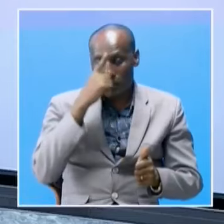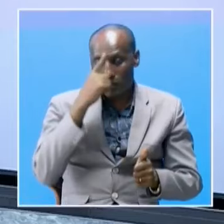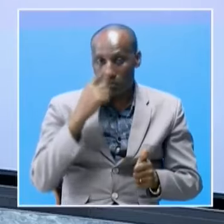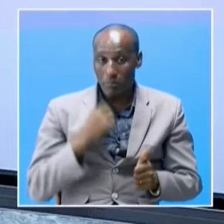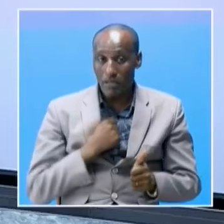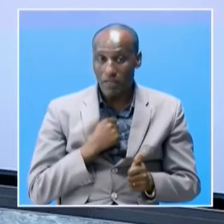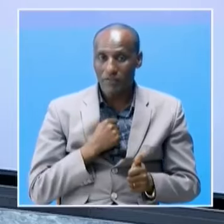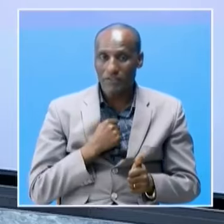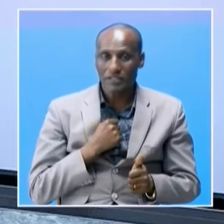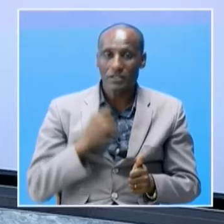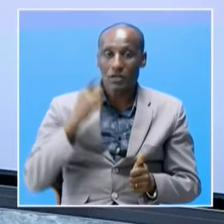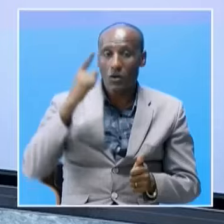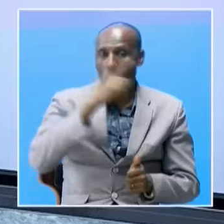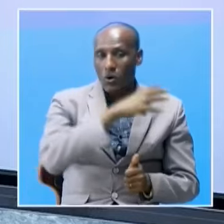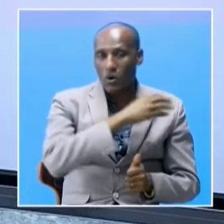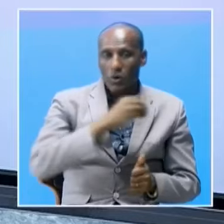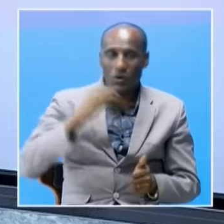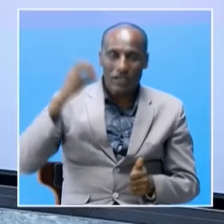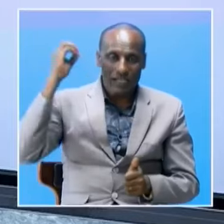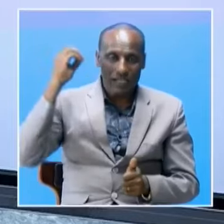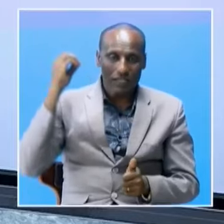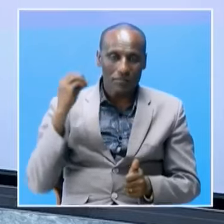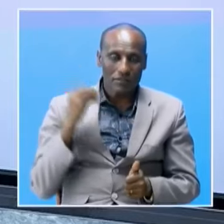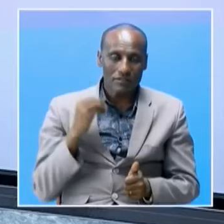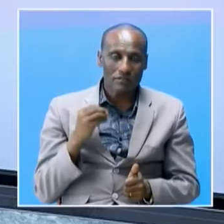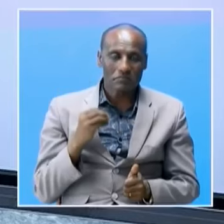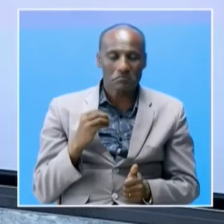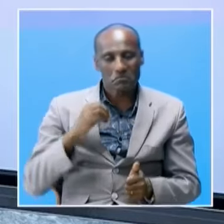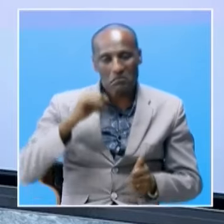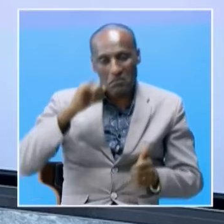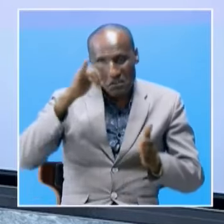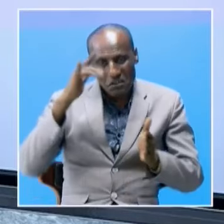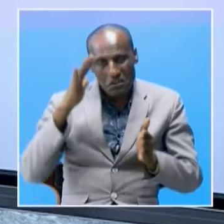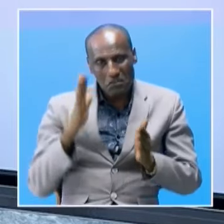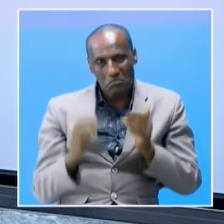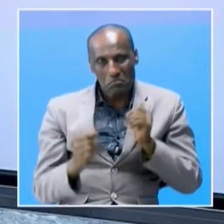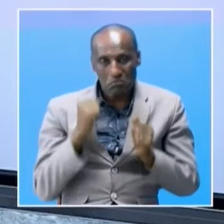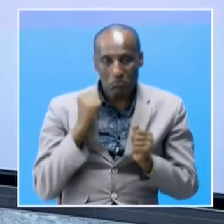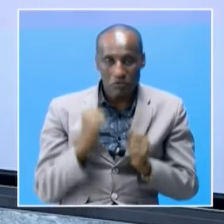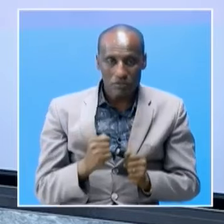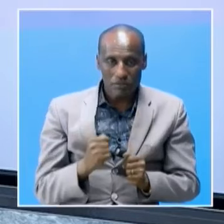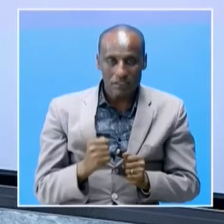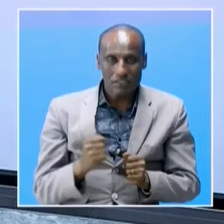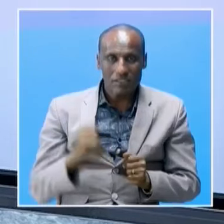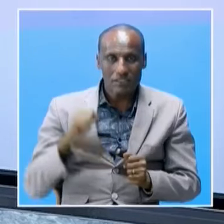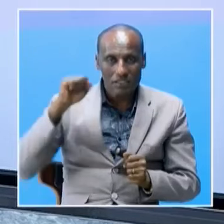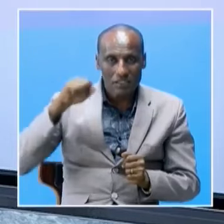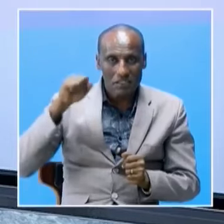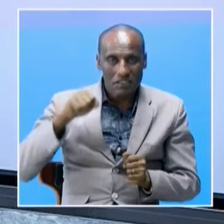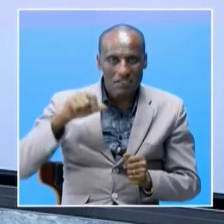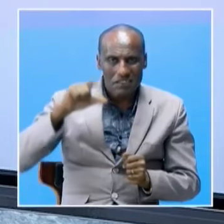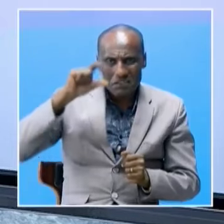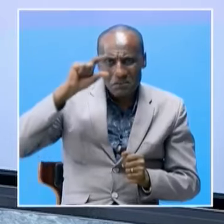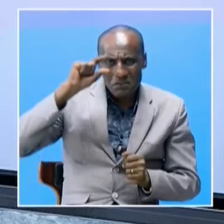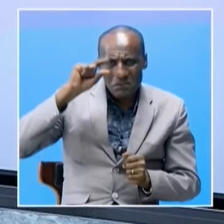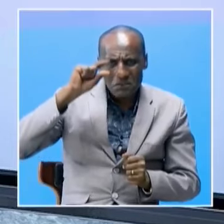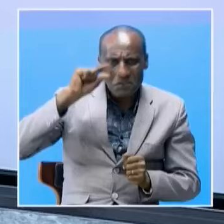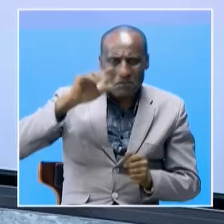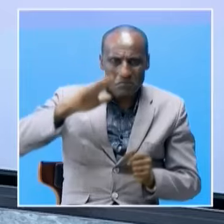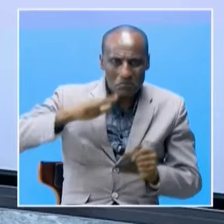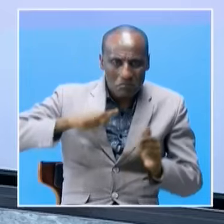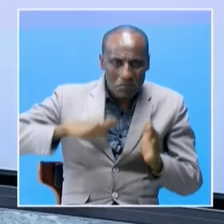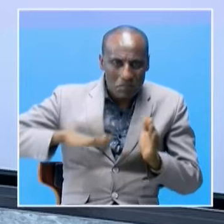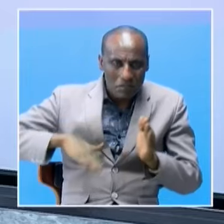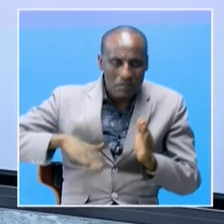And for the second one, will, the possibility is, yes, a little bit, yes, a little